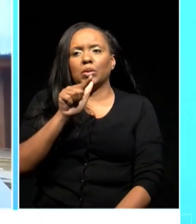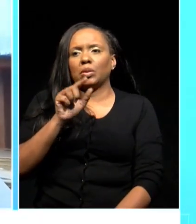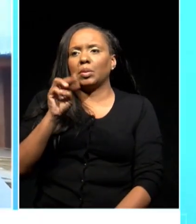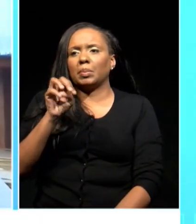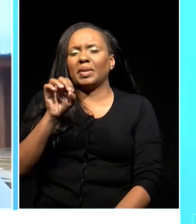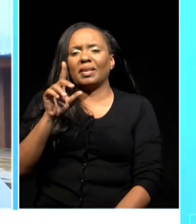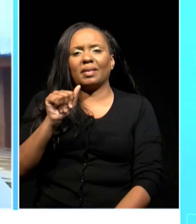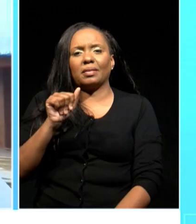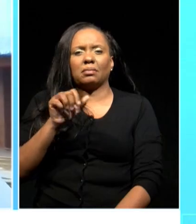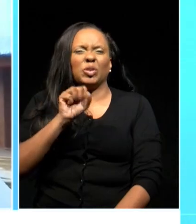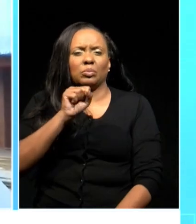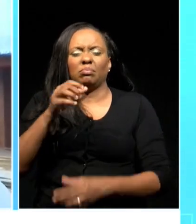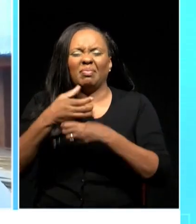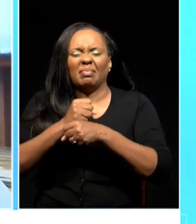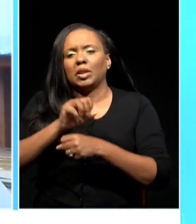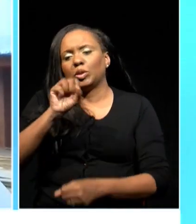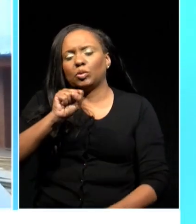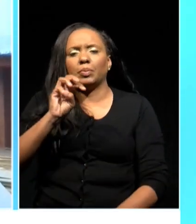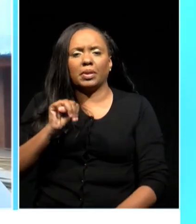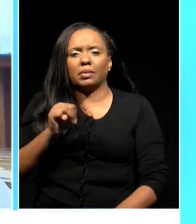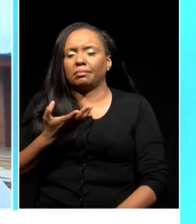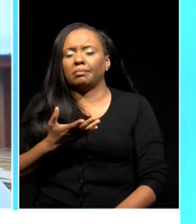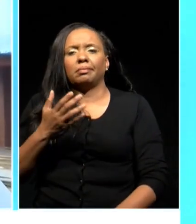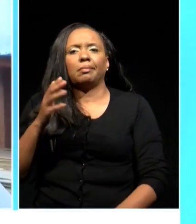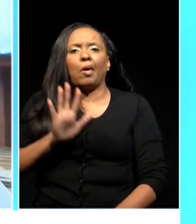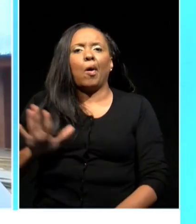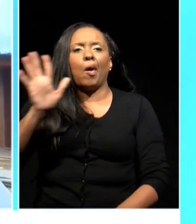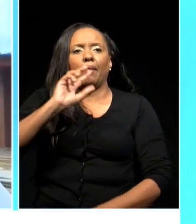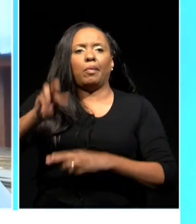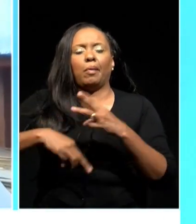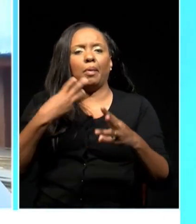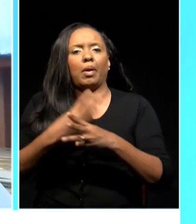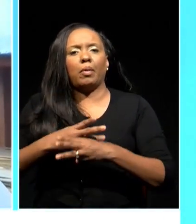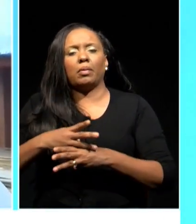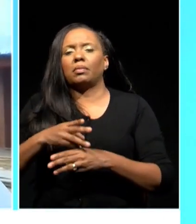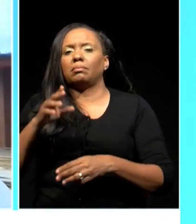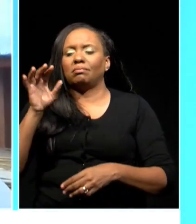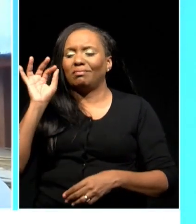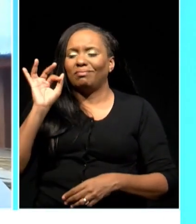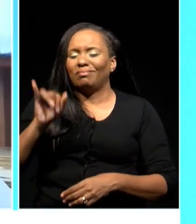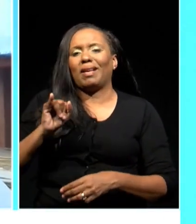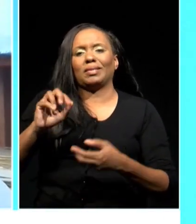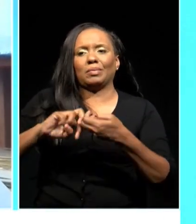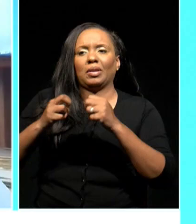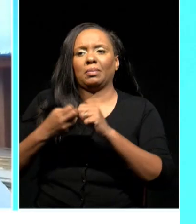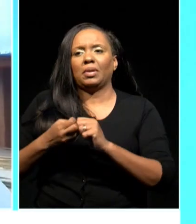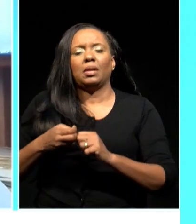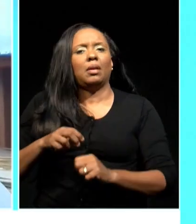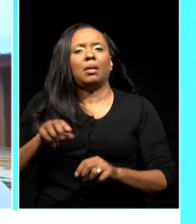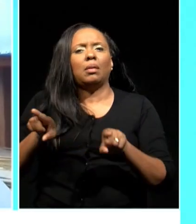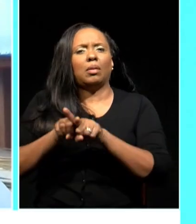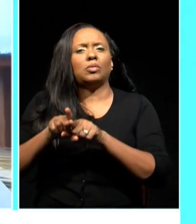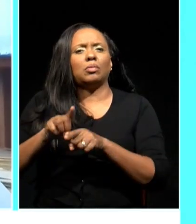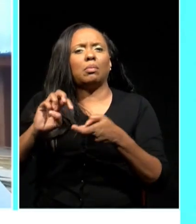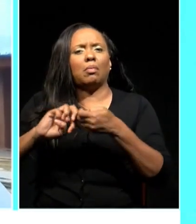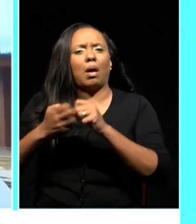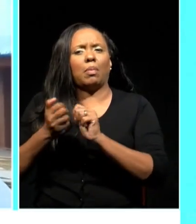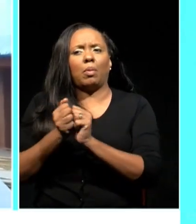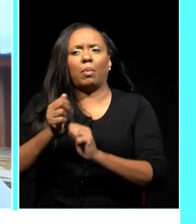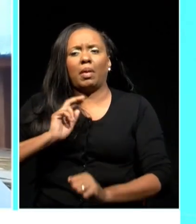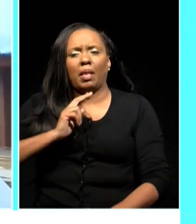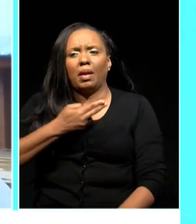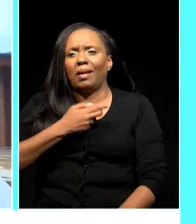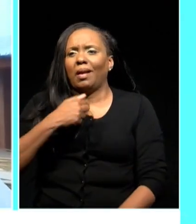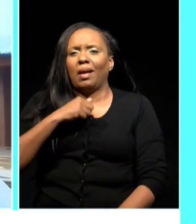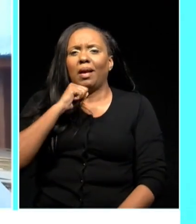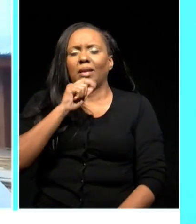we haven't been able to resolve properly, and it is not resolved here. And it was a condition of this election campaign as well, although I don't pay